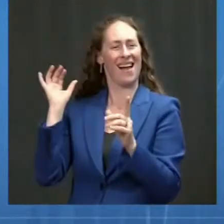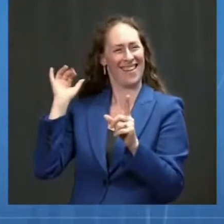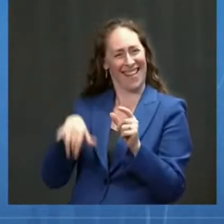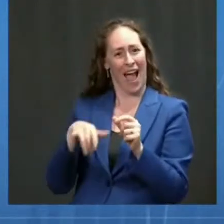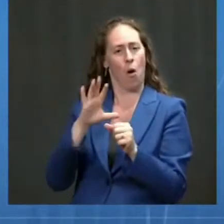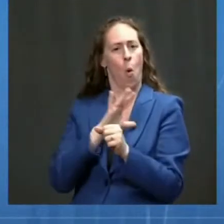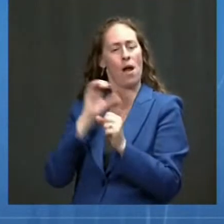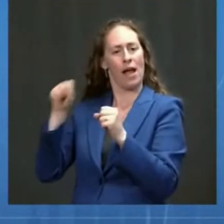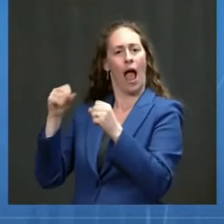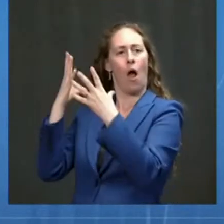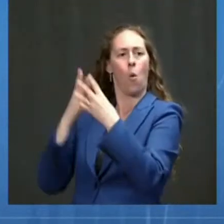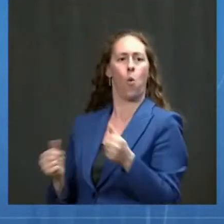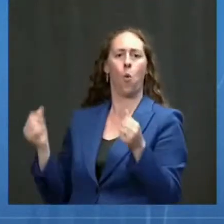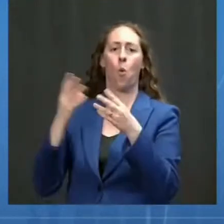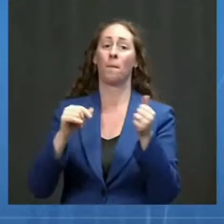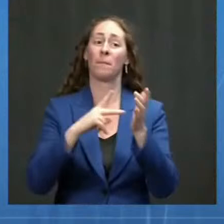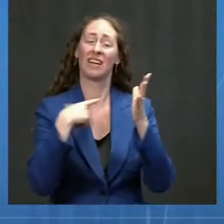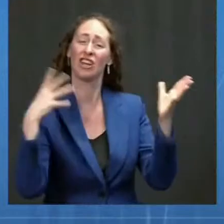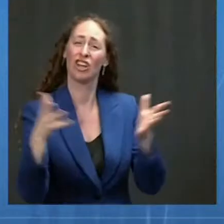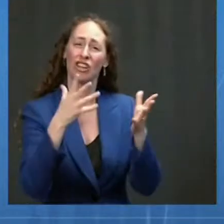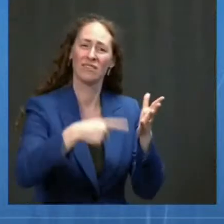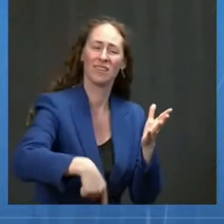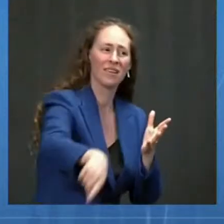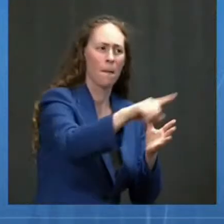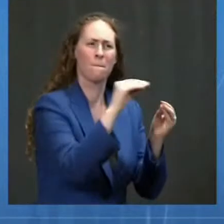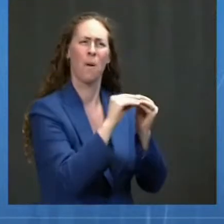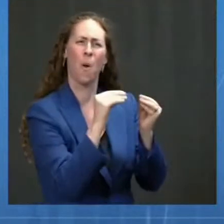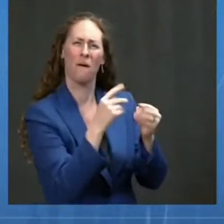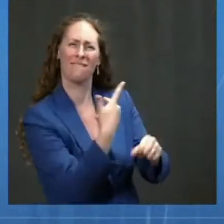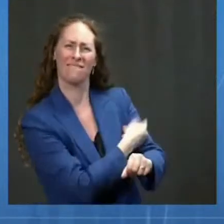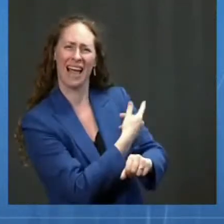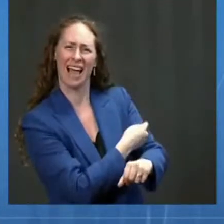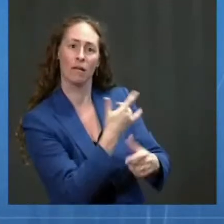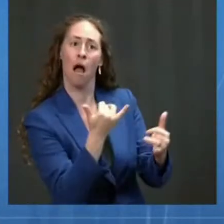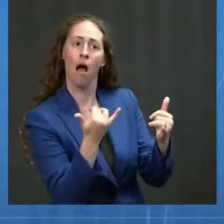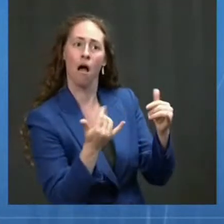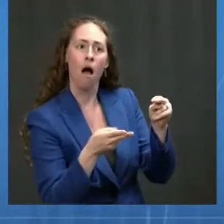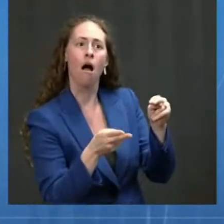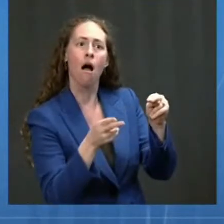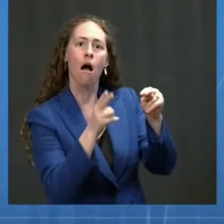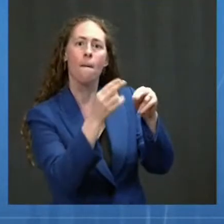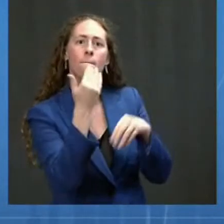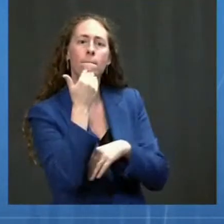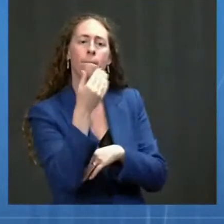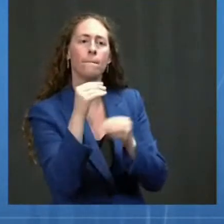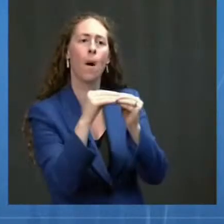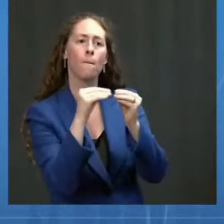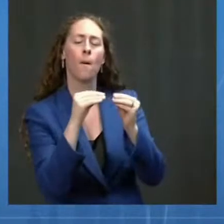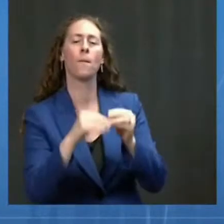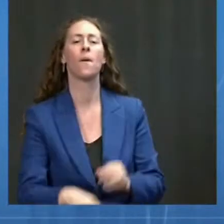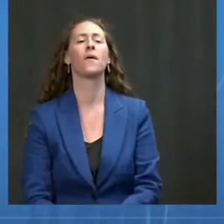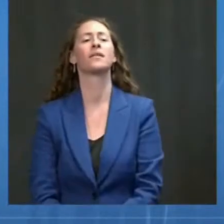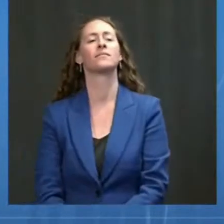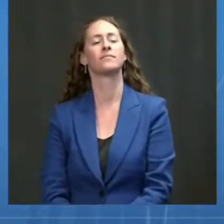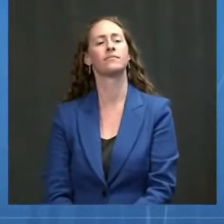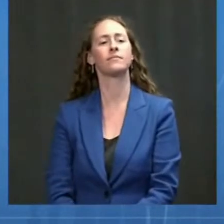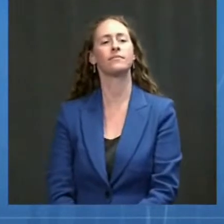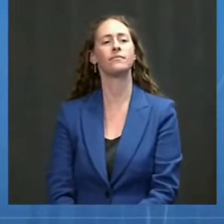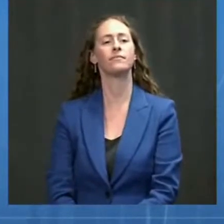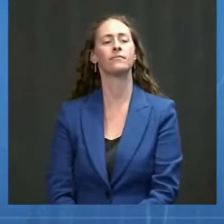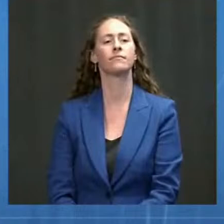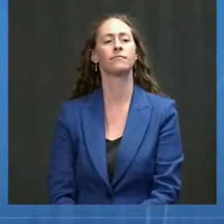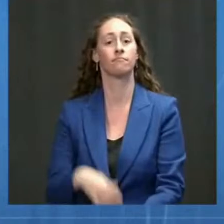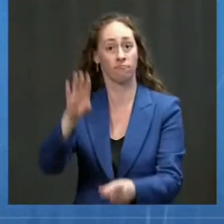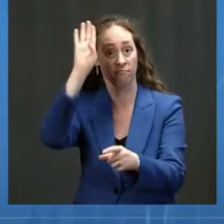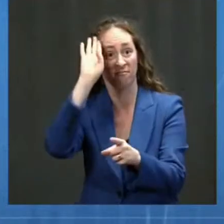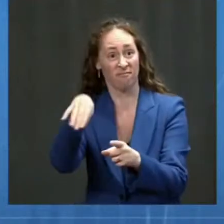arms, we are making progress. In the last 2 weeks alone, nearly 7 million Americans have rolled up